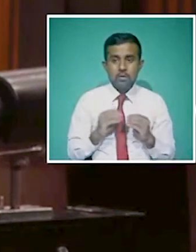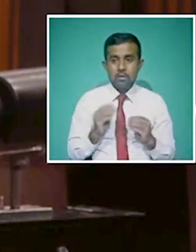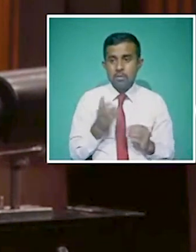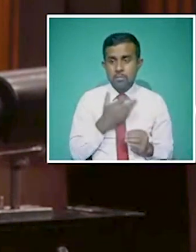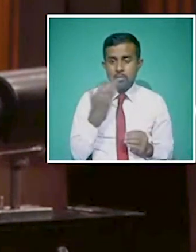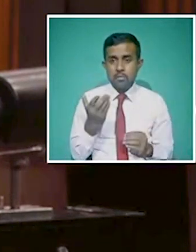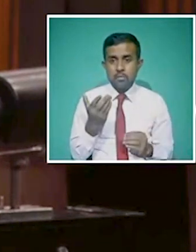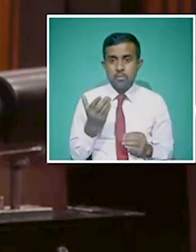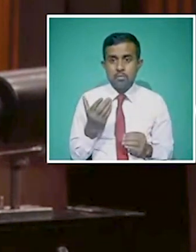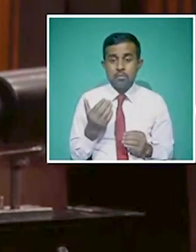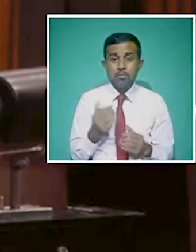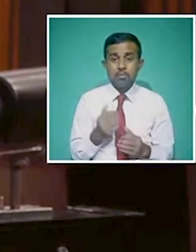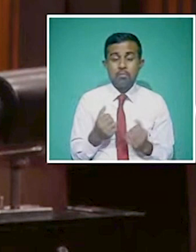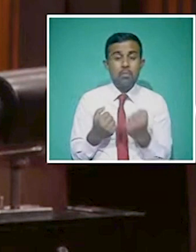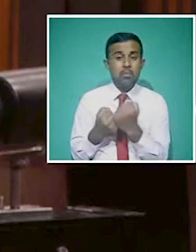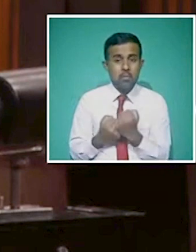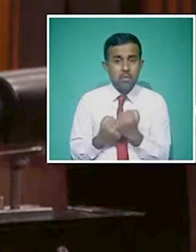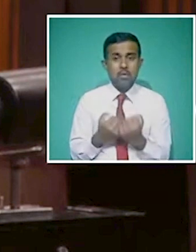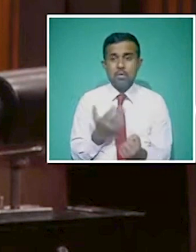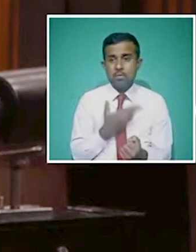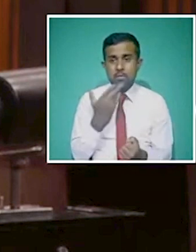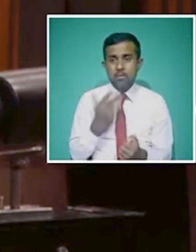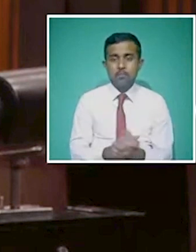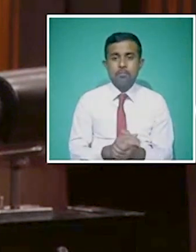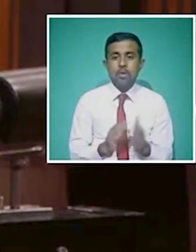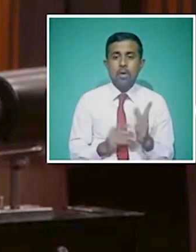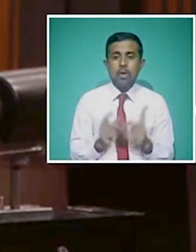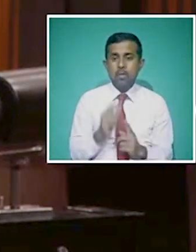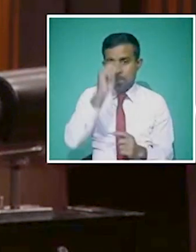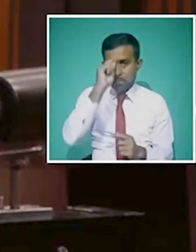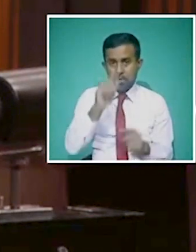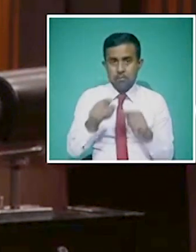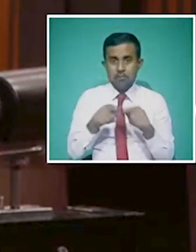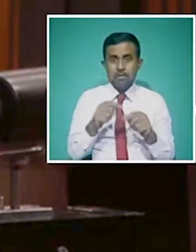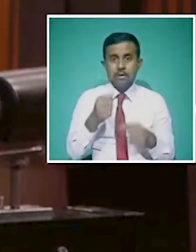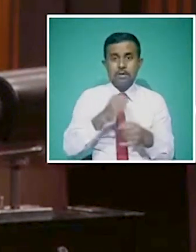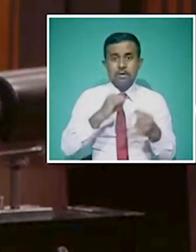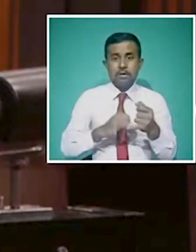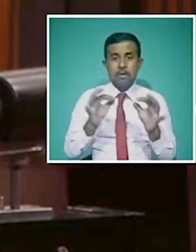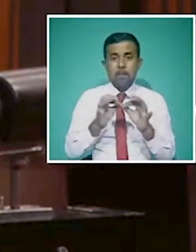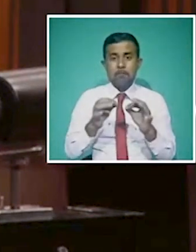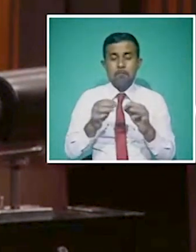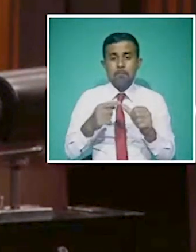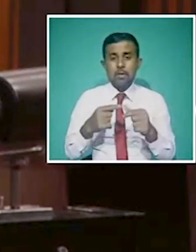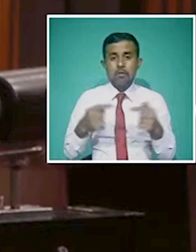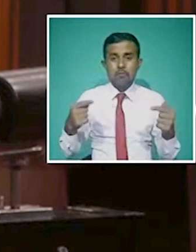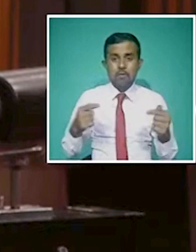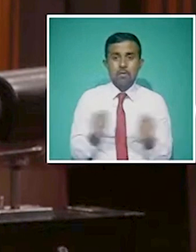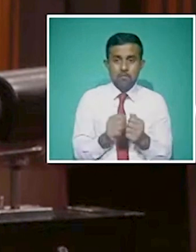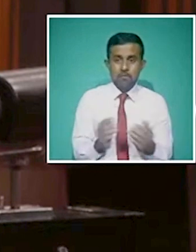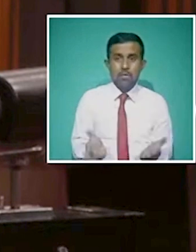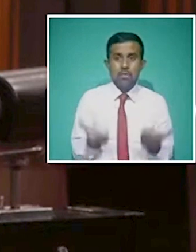do based on the environment ministry. So, Honorable Minister, you better take action against the GSMB, because otherwise we will not have access to green bonds.